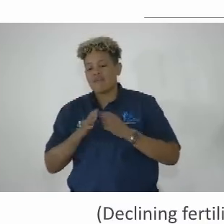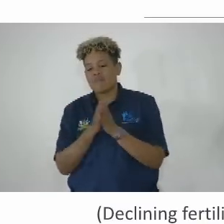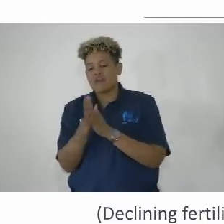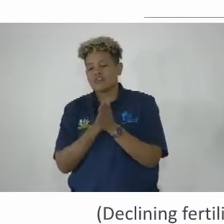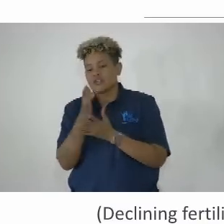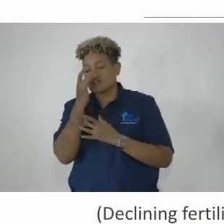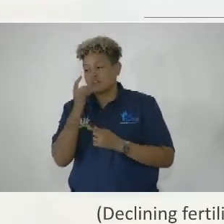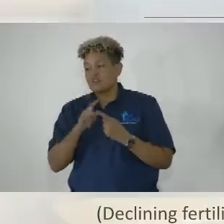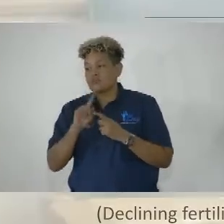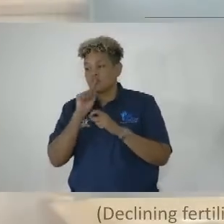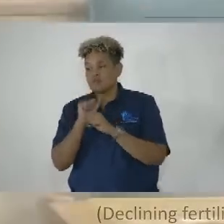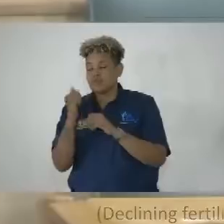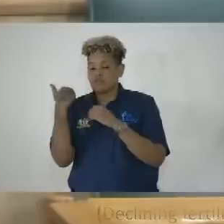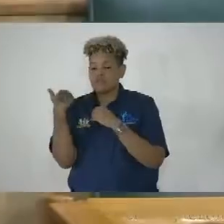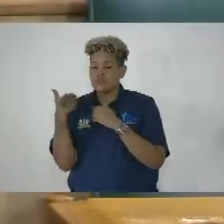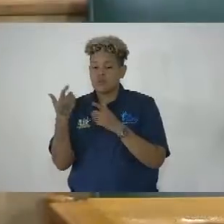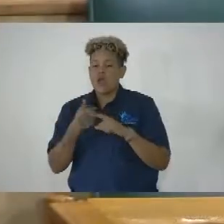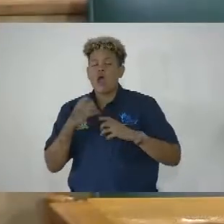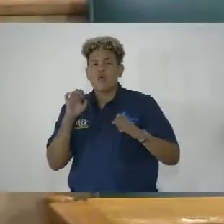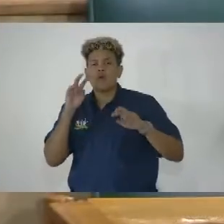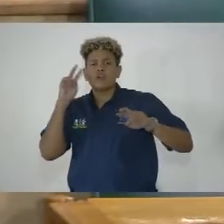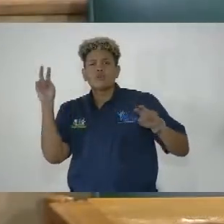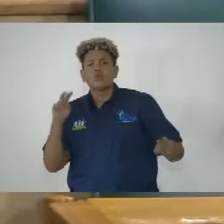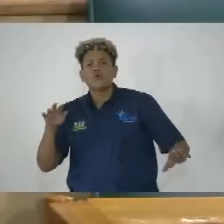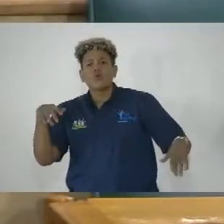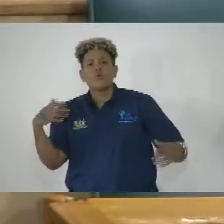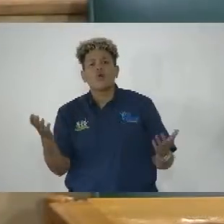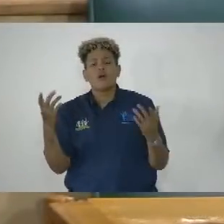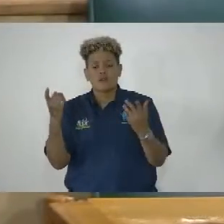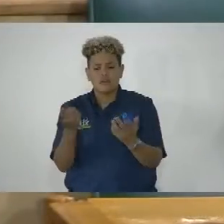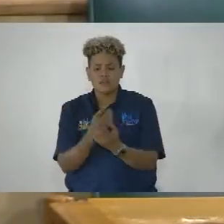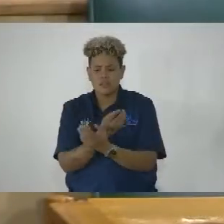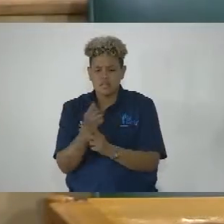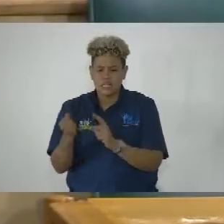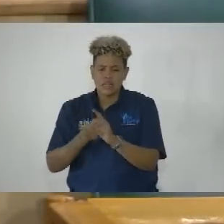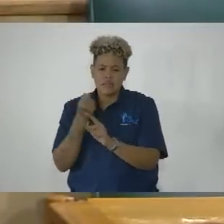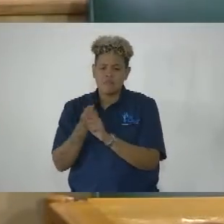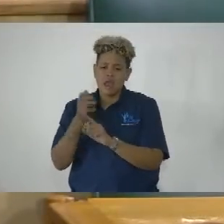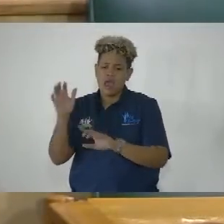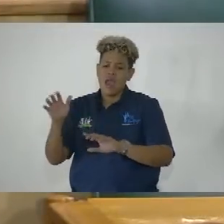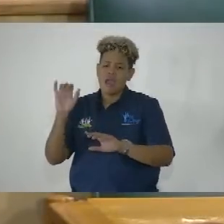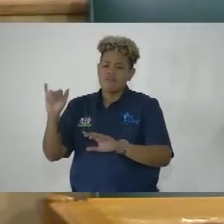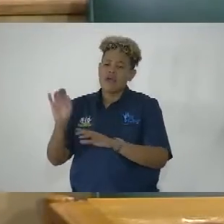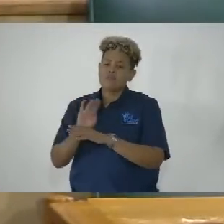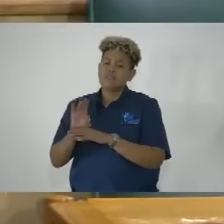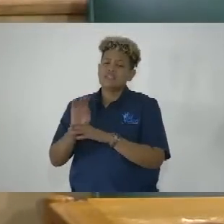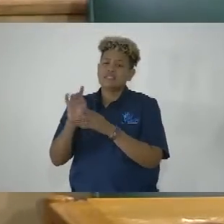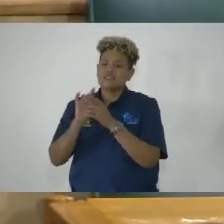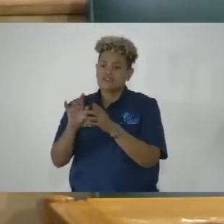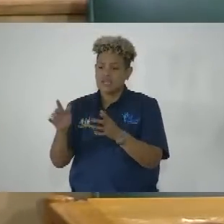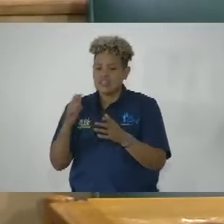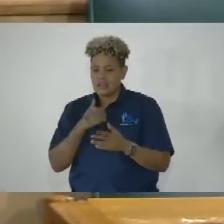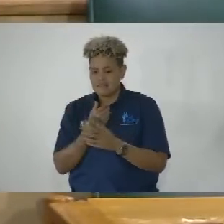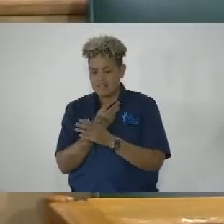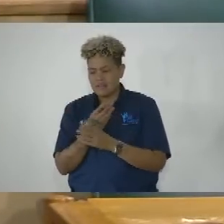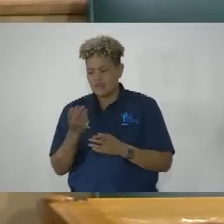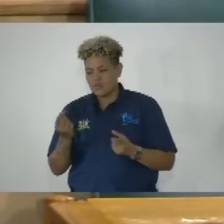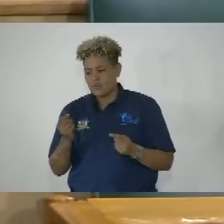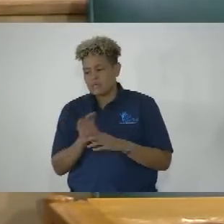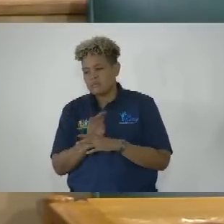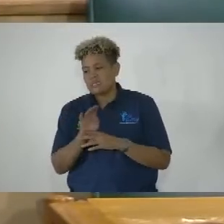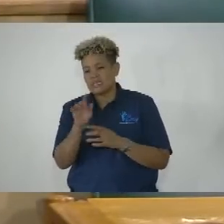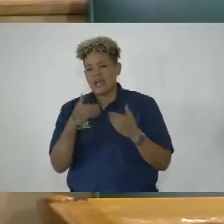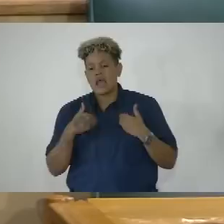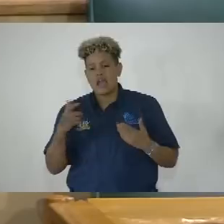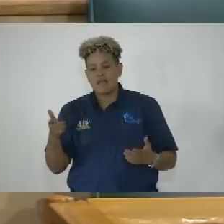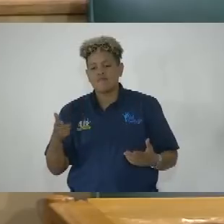and responsibility, I want to look at the impact of that business is having, doing business is having